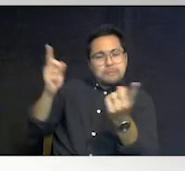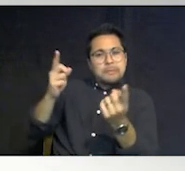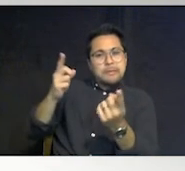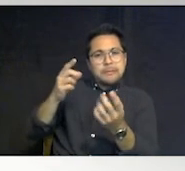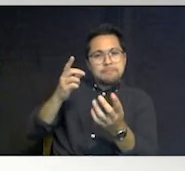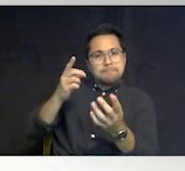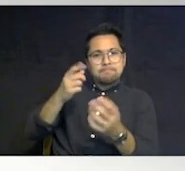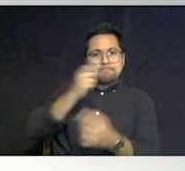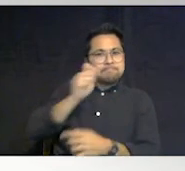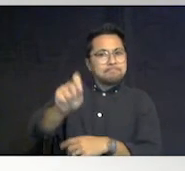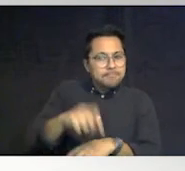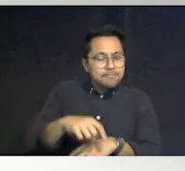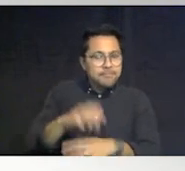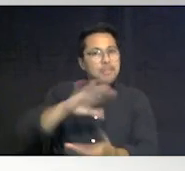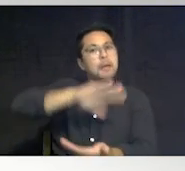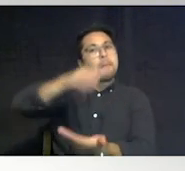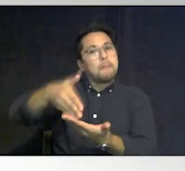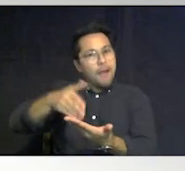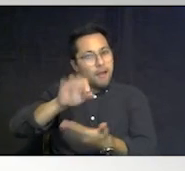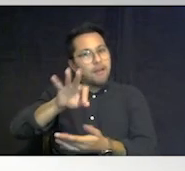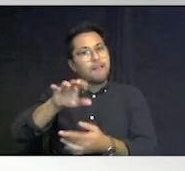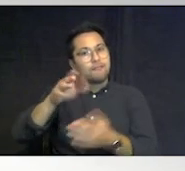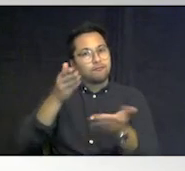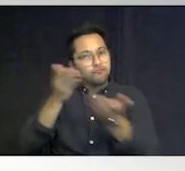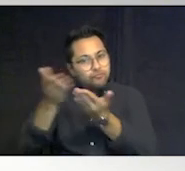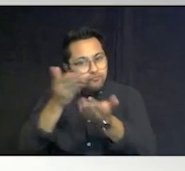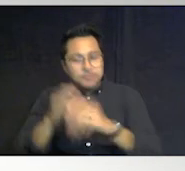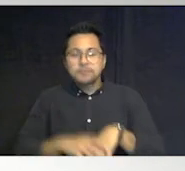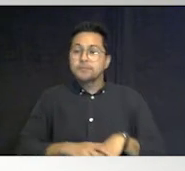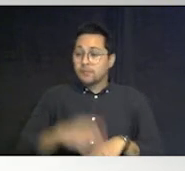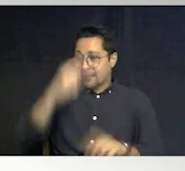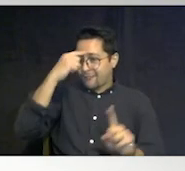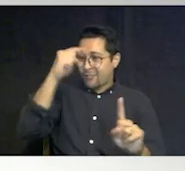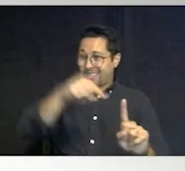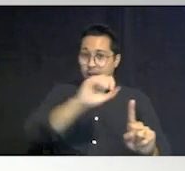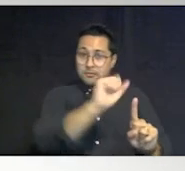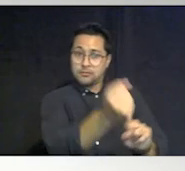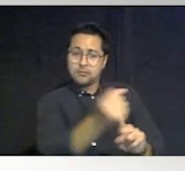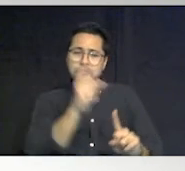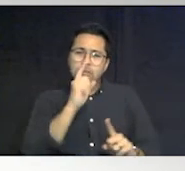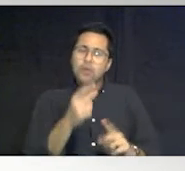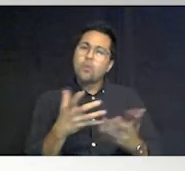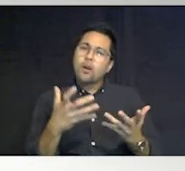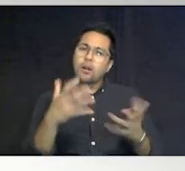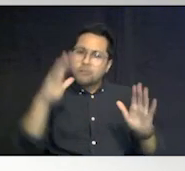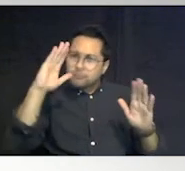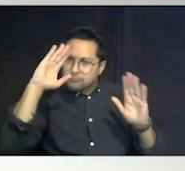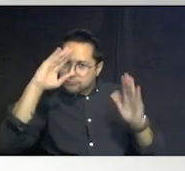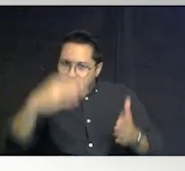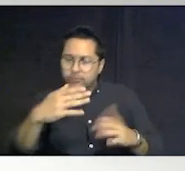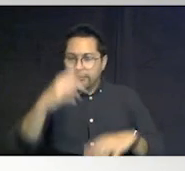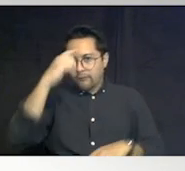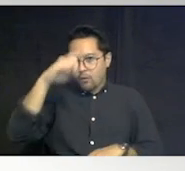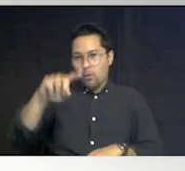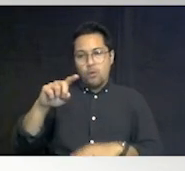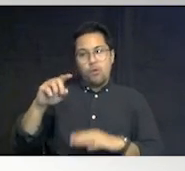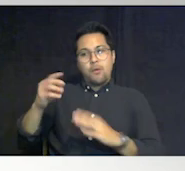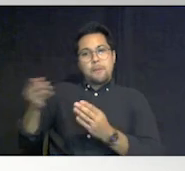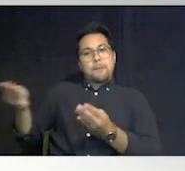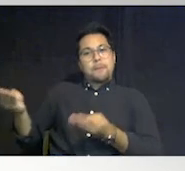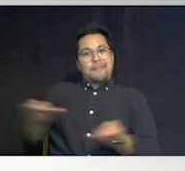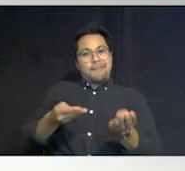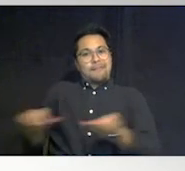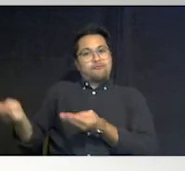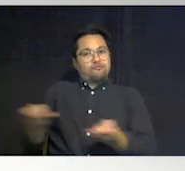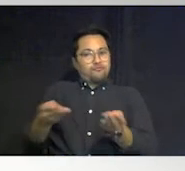services. So in this one, we really want to focus on taking that initial step of mediation to have that